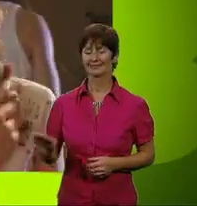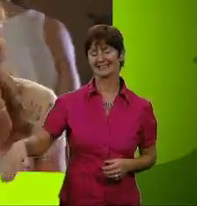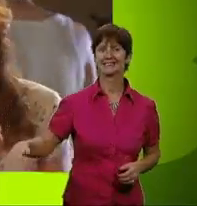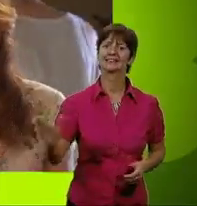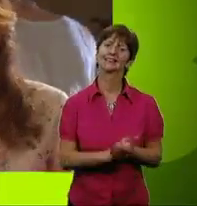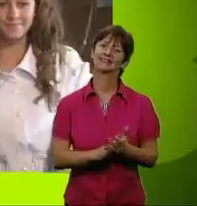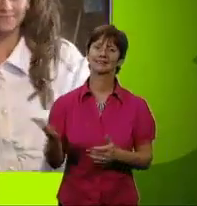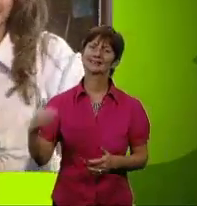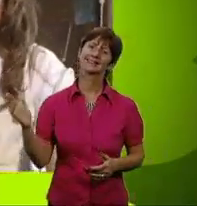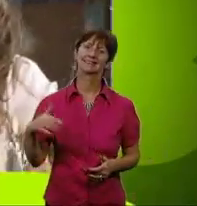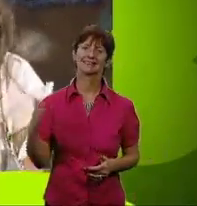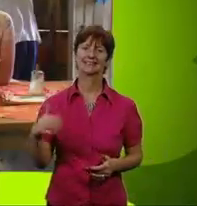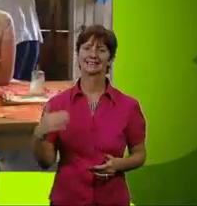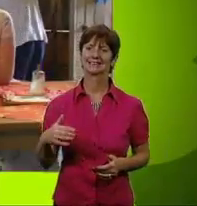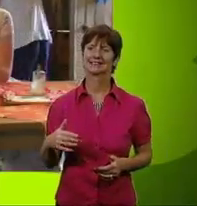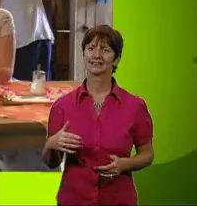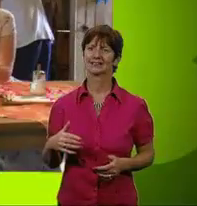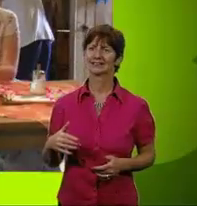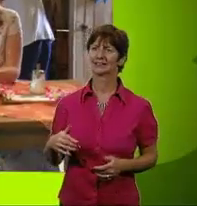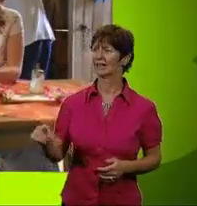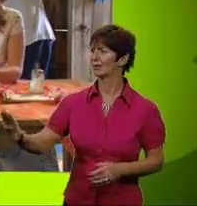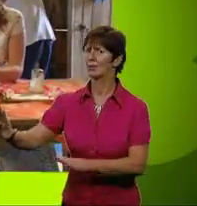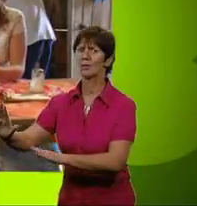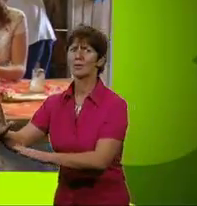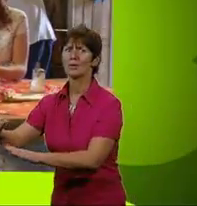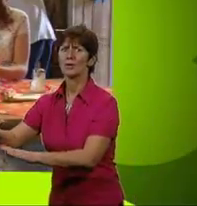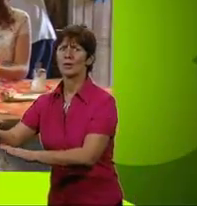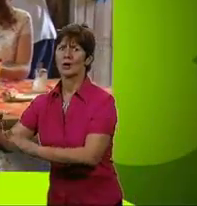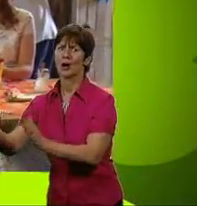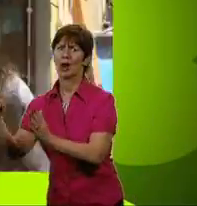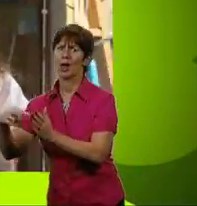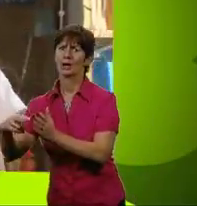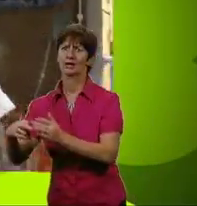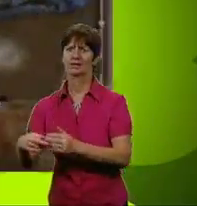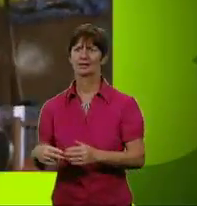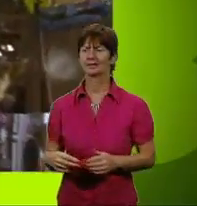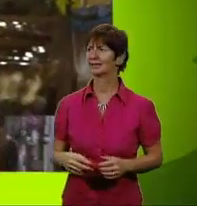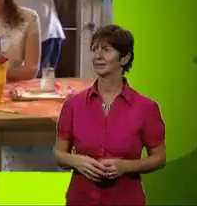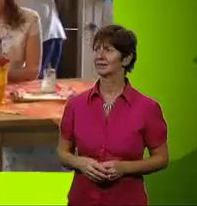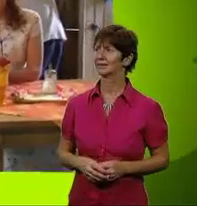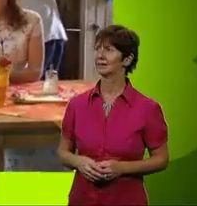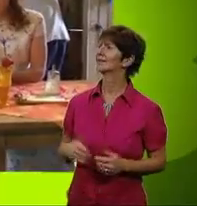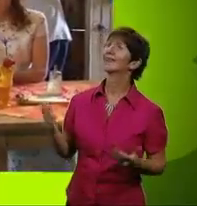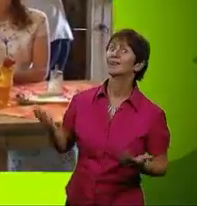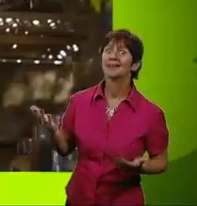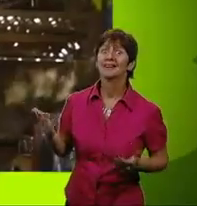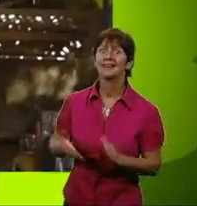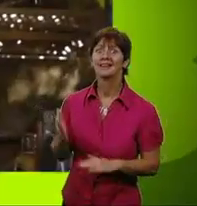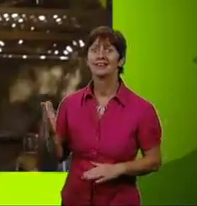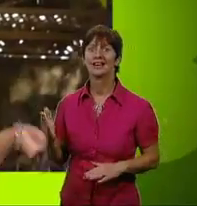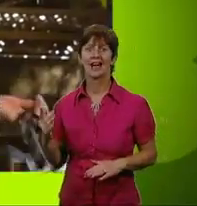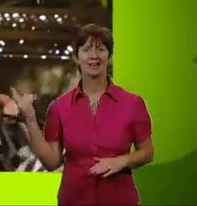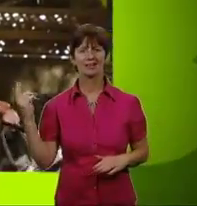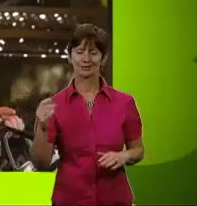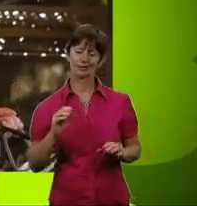Come on, Robbo, let's go. Hang on a moment, he's just looking at this. Where? To